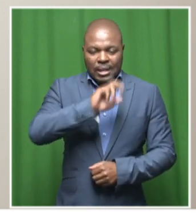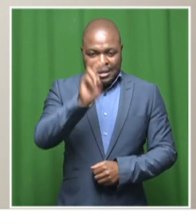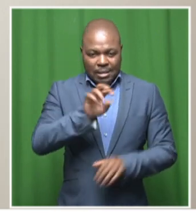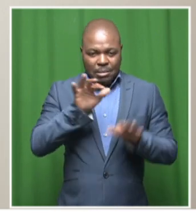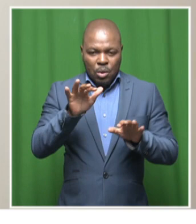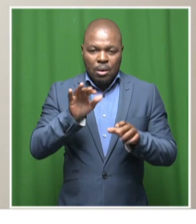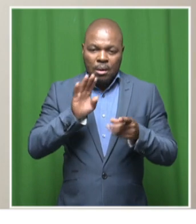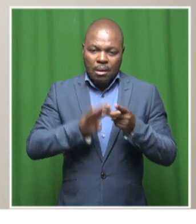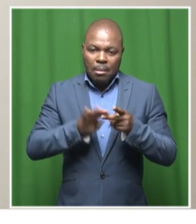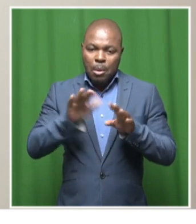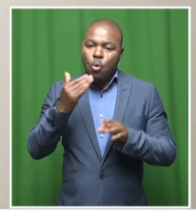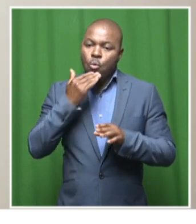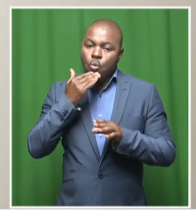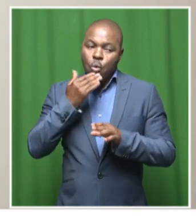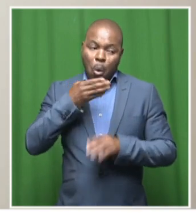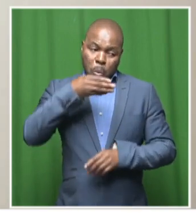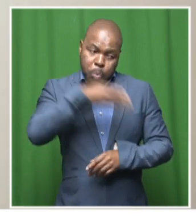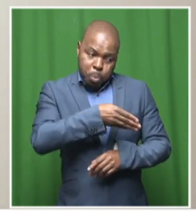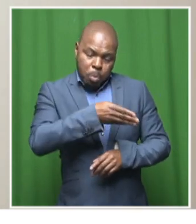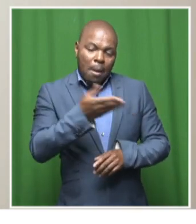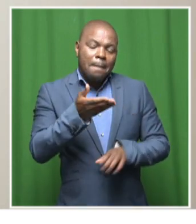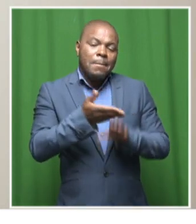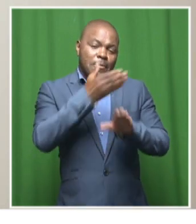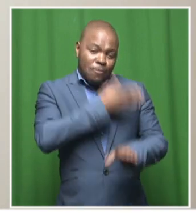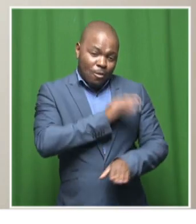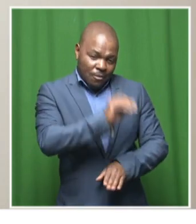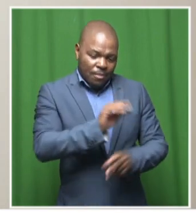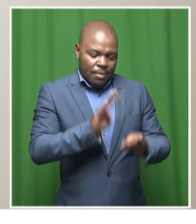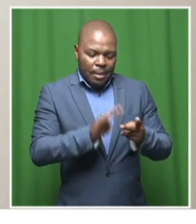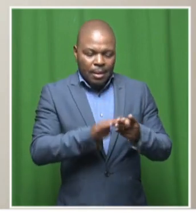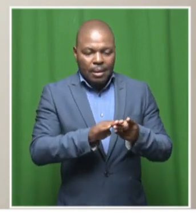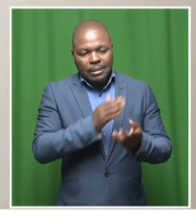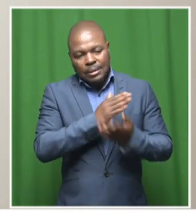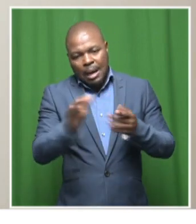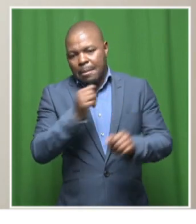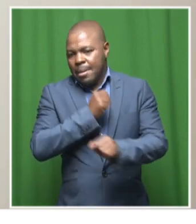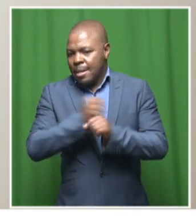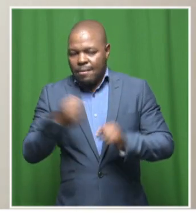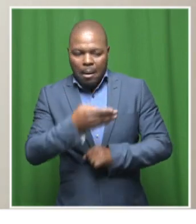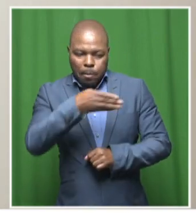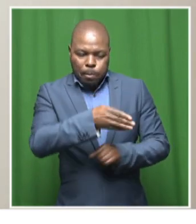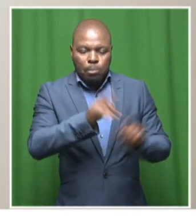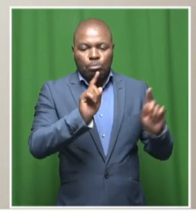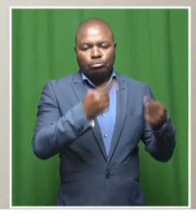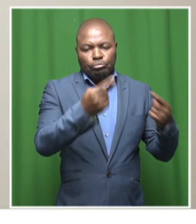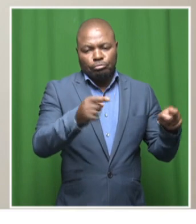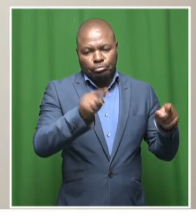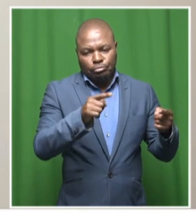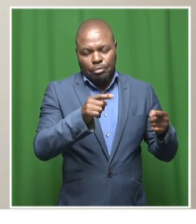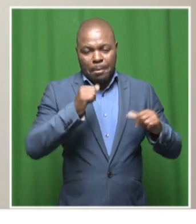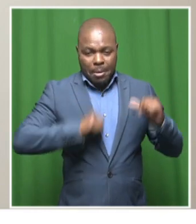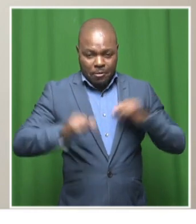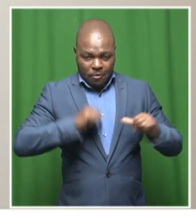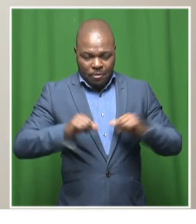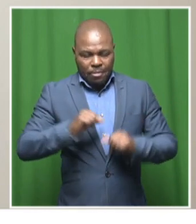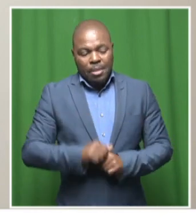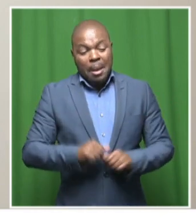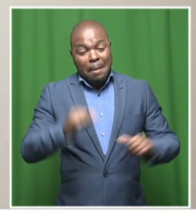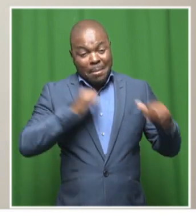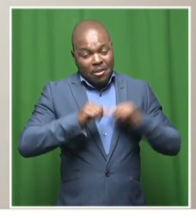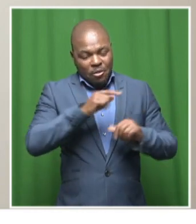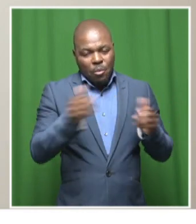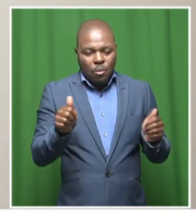those that have performed on the stage, as well as those that haven't performed on our stage. And this performance will be